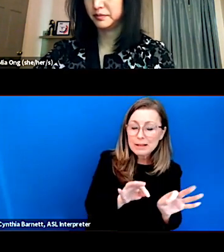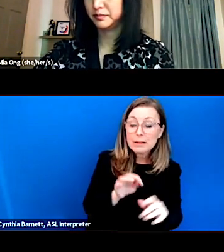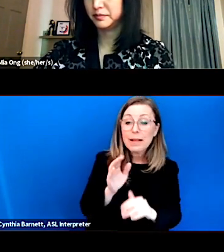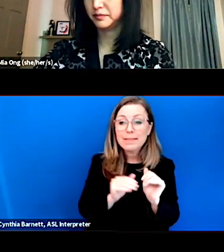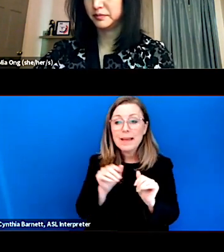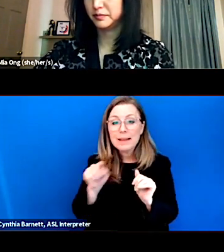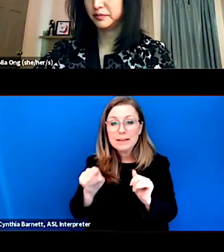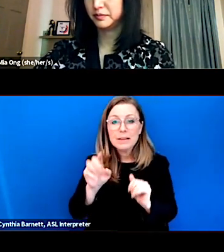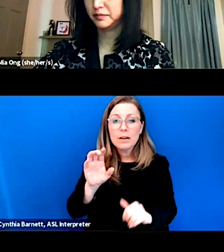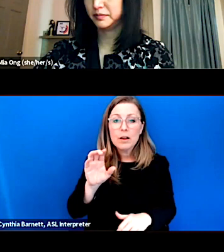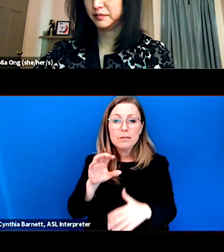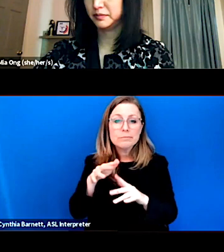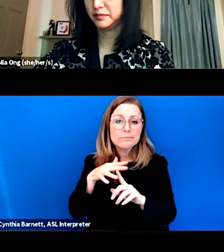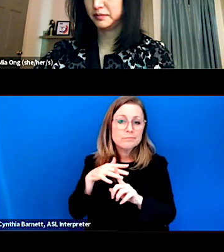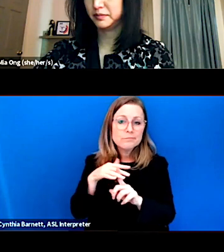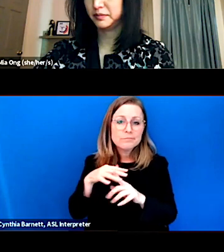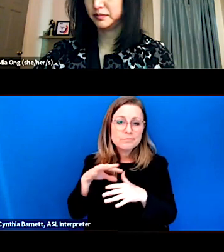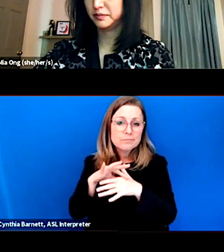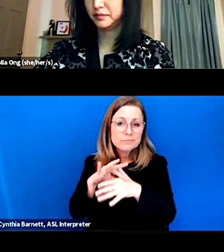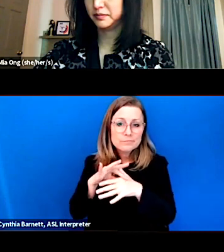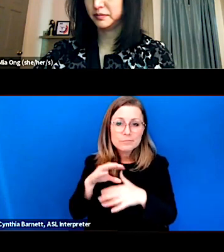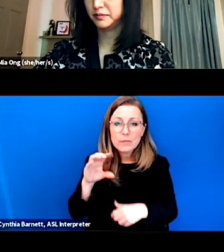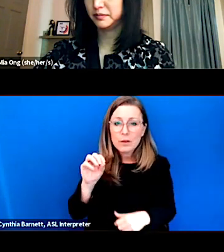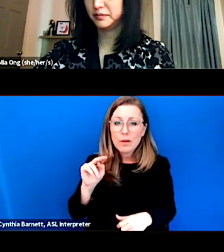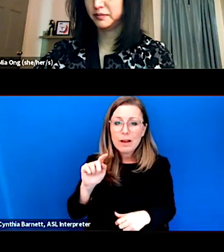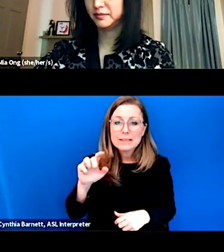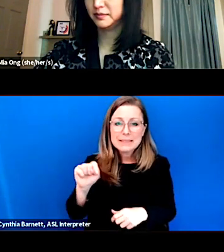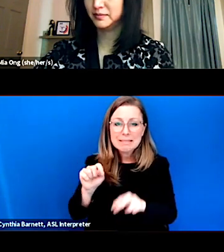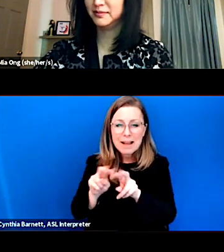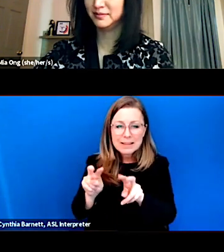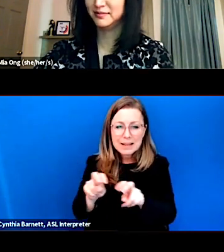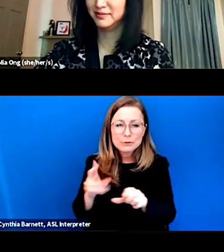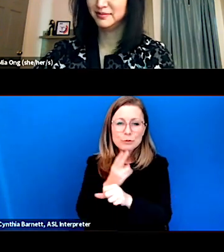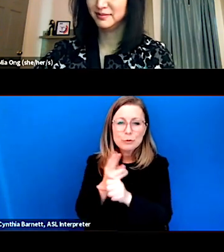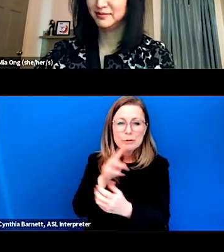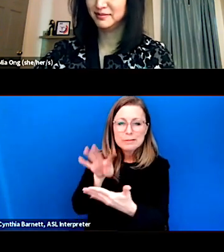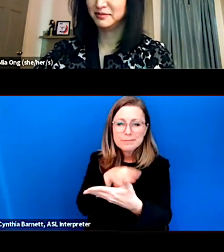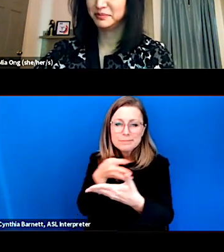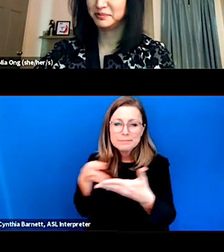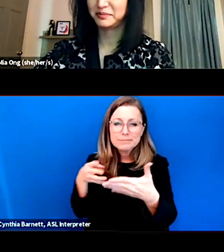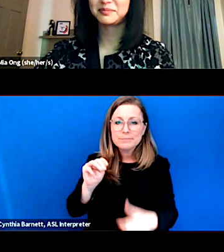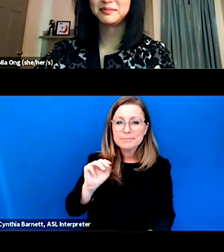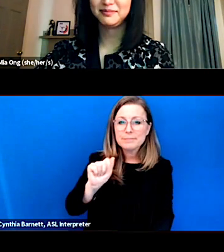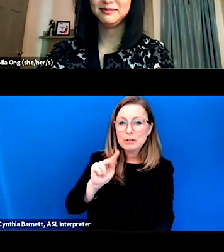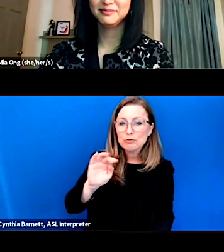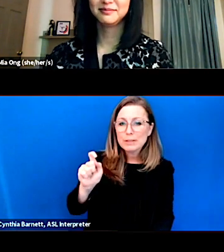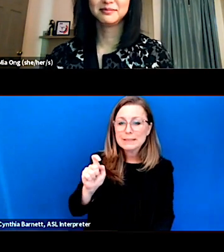matrix where there are indicators, subcategories, categories, dimensions? I'll take